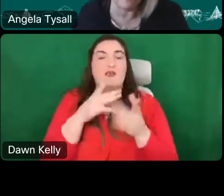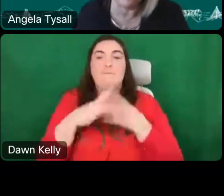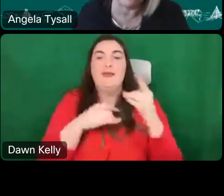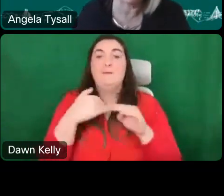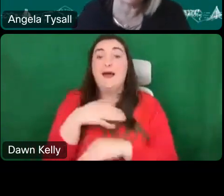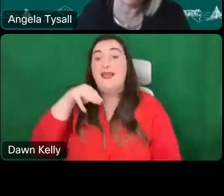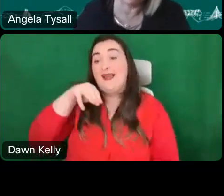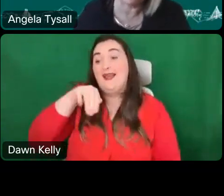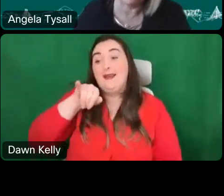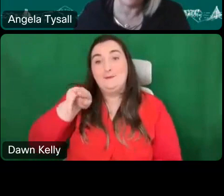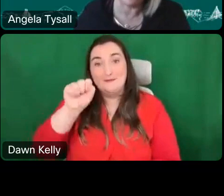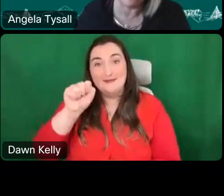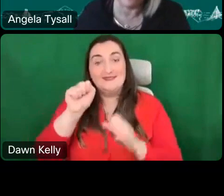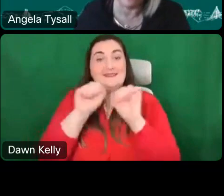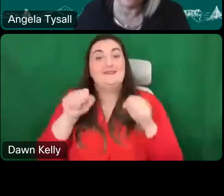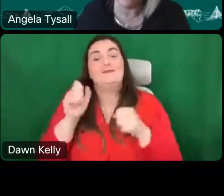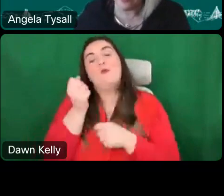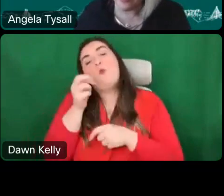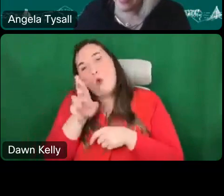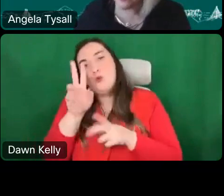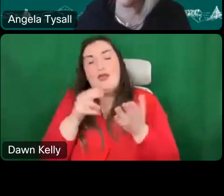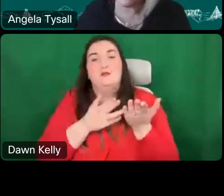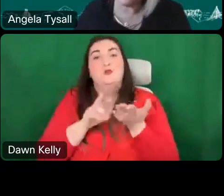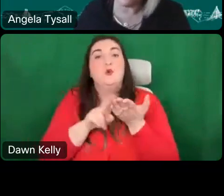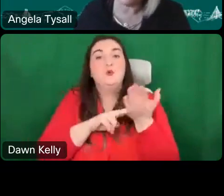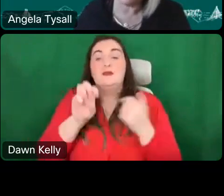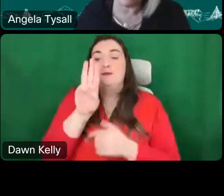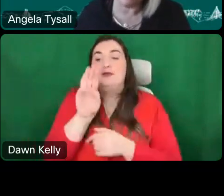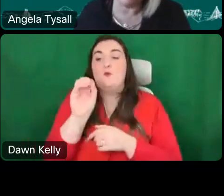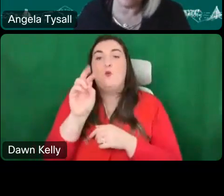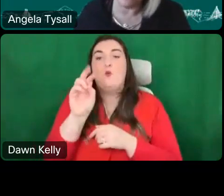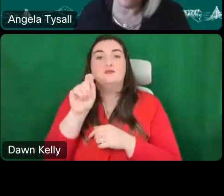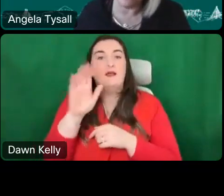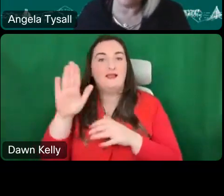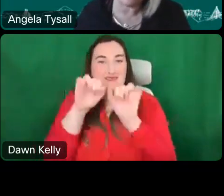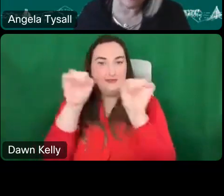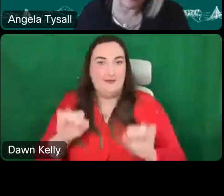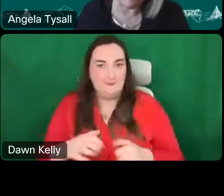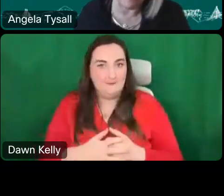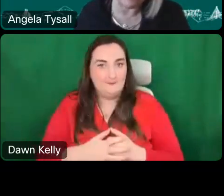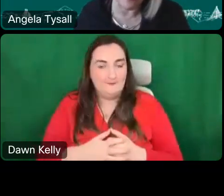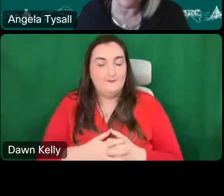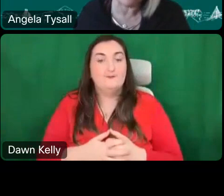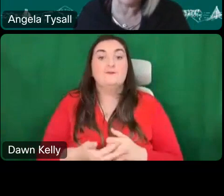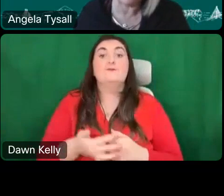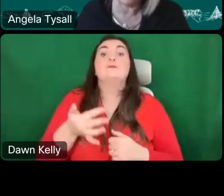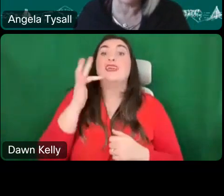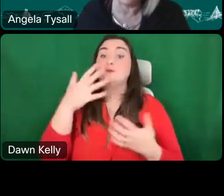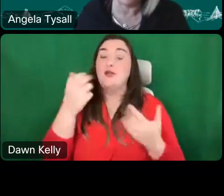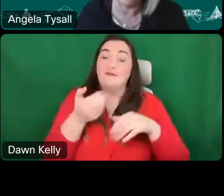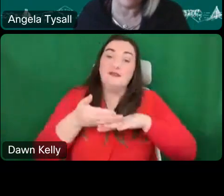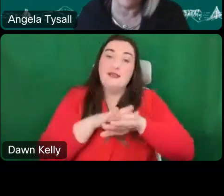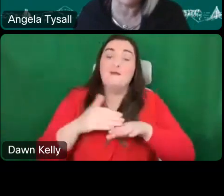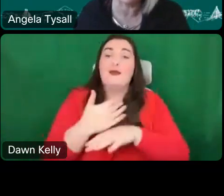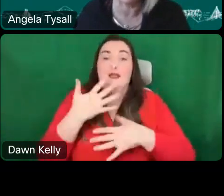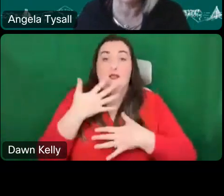system or via the portal, as we mentioned earlier. And really that then when there is a death by suicide on